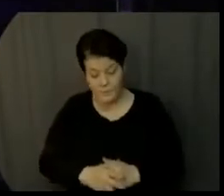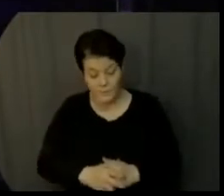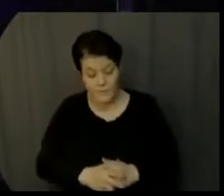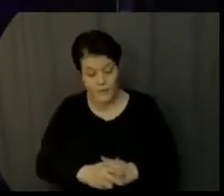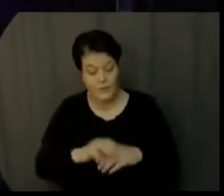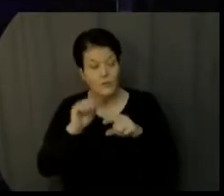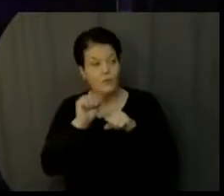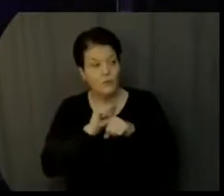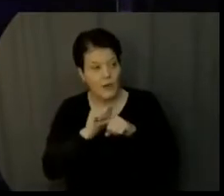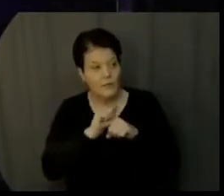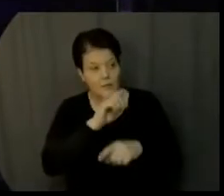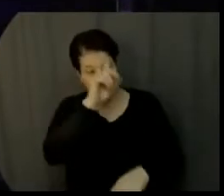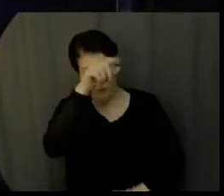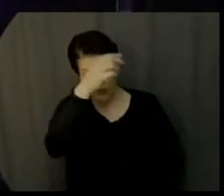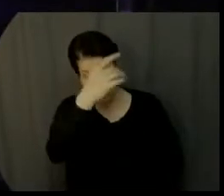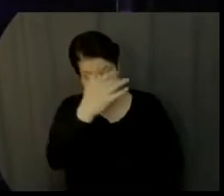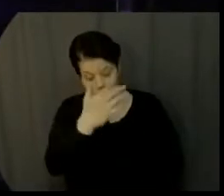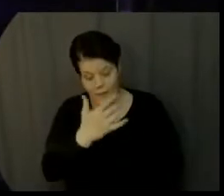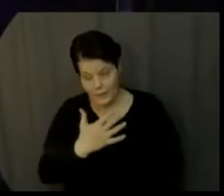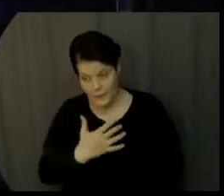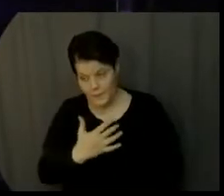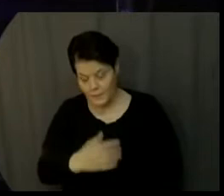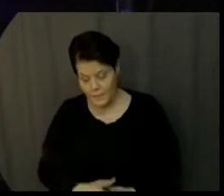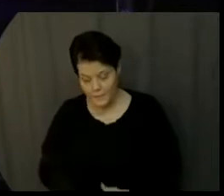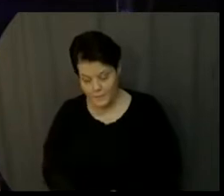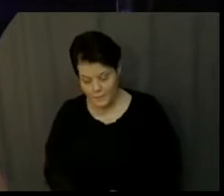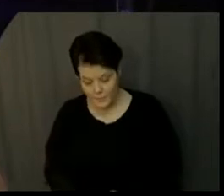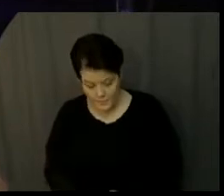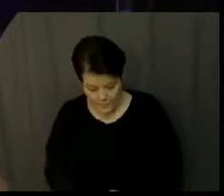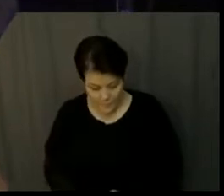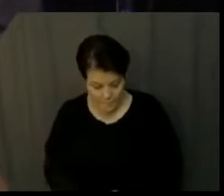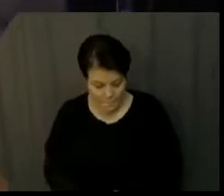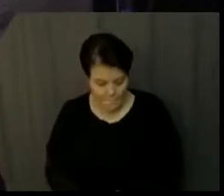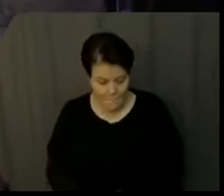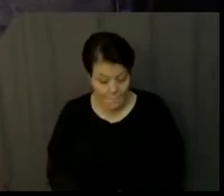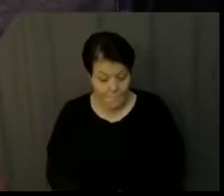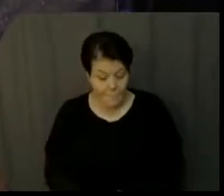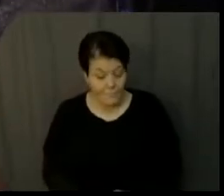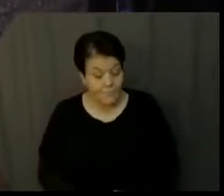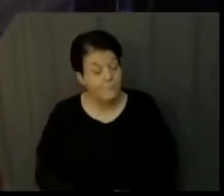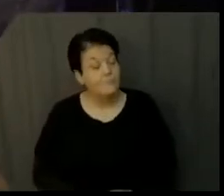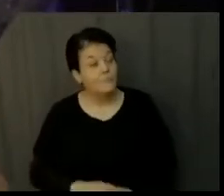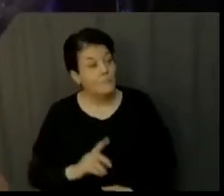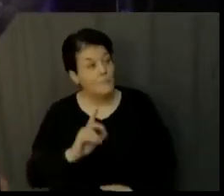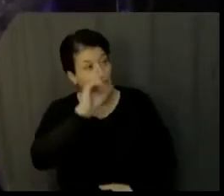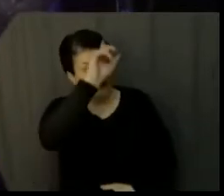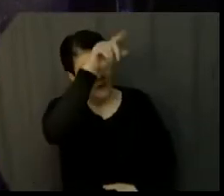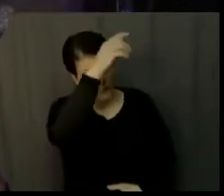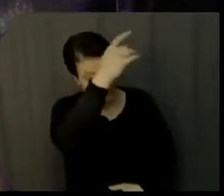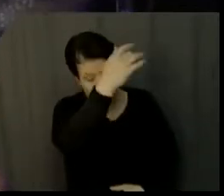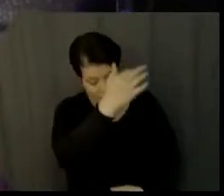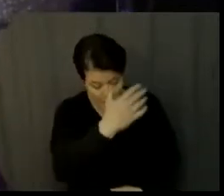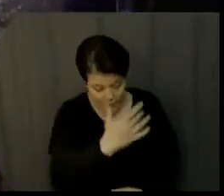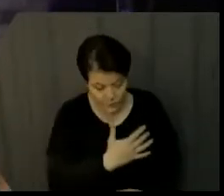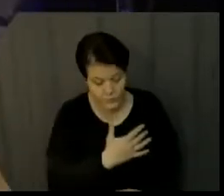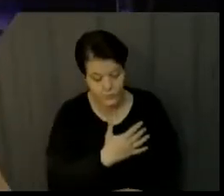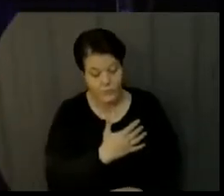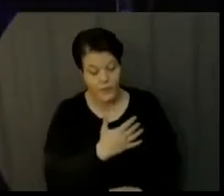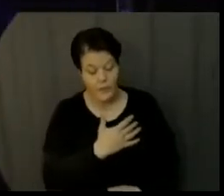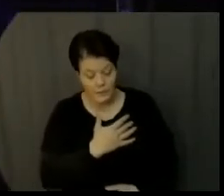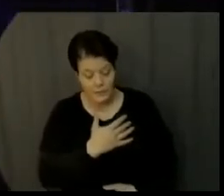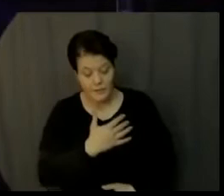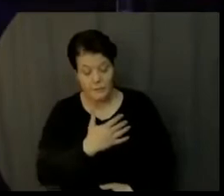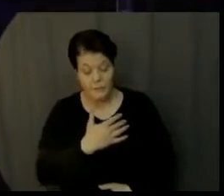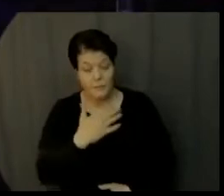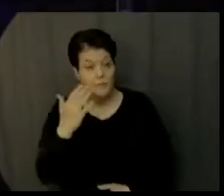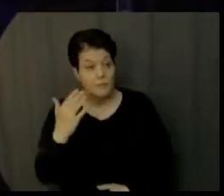book that I've talked about, Way, Truth, Life, Dr. Busick was talking about his piano playing